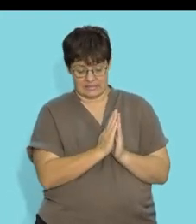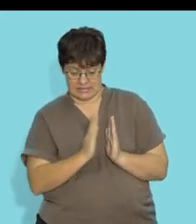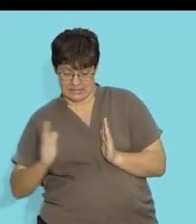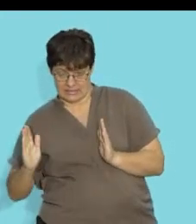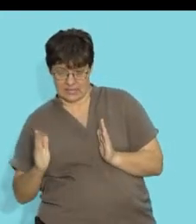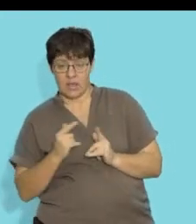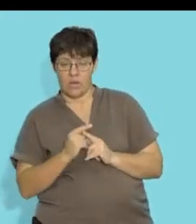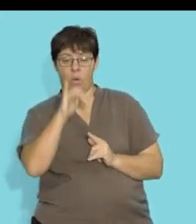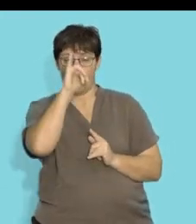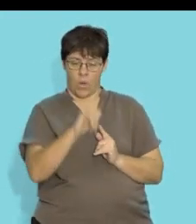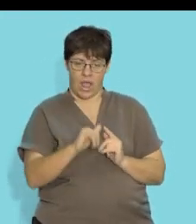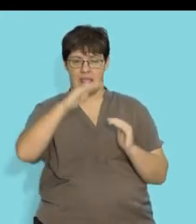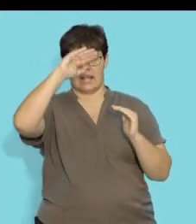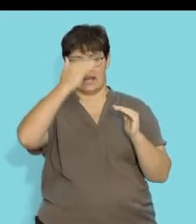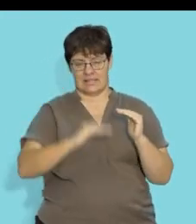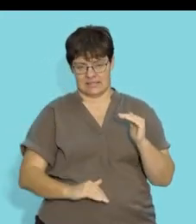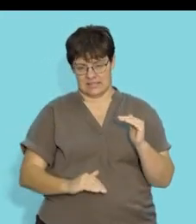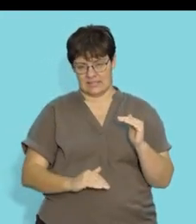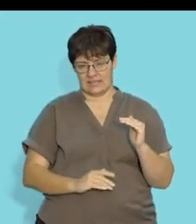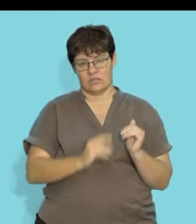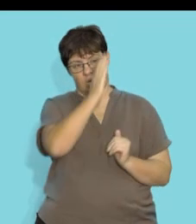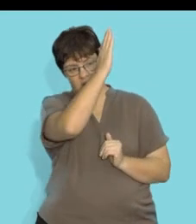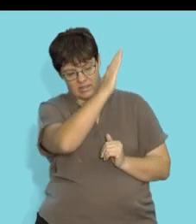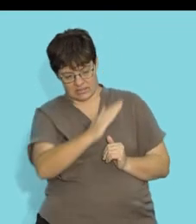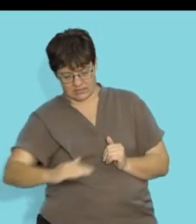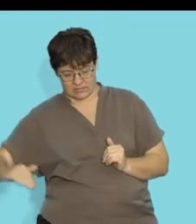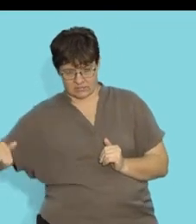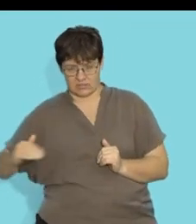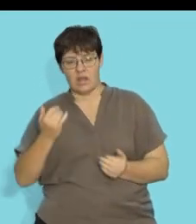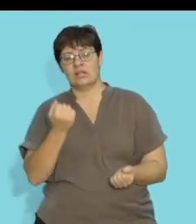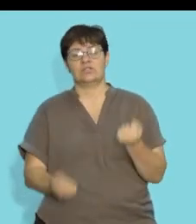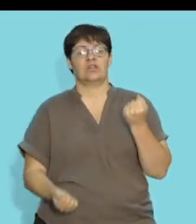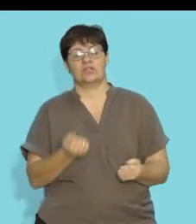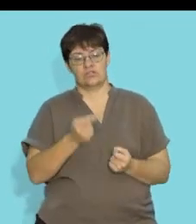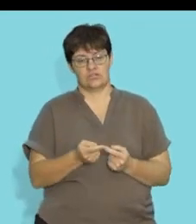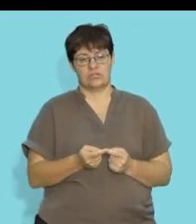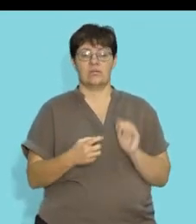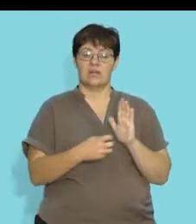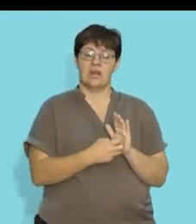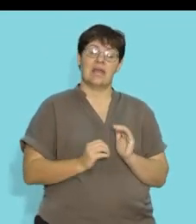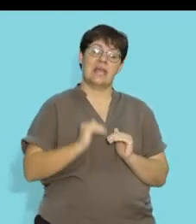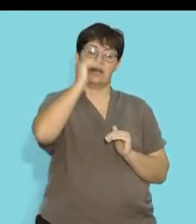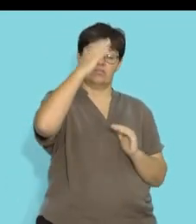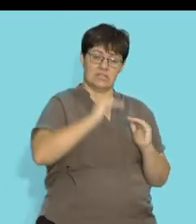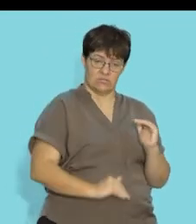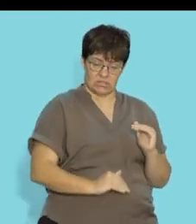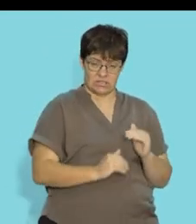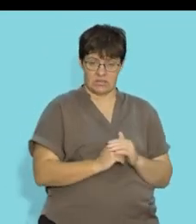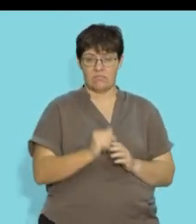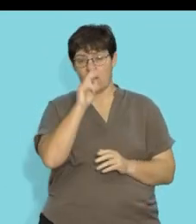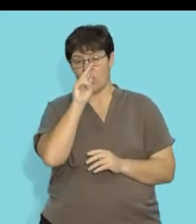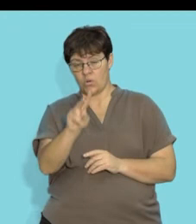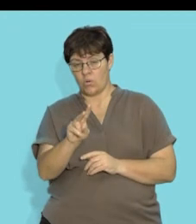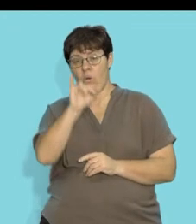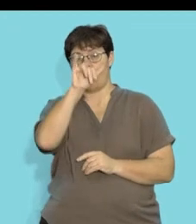is increasing, the y value is decreasing. So how do you judge that the graph is increasing